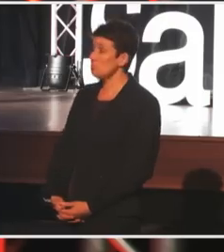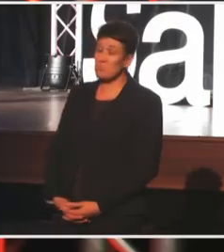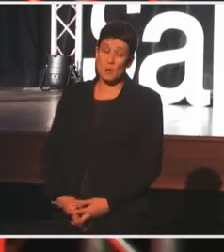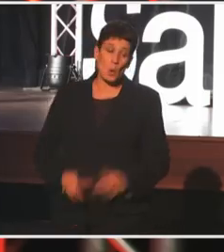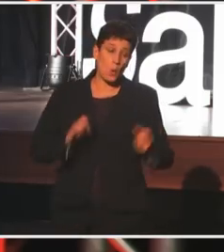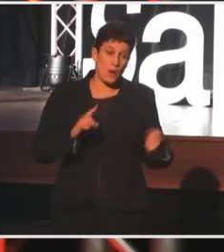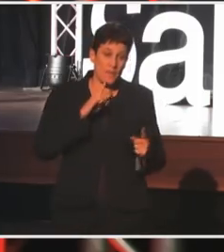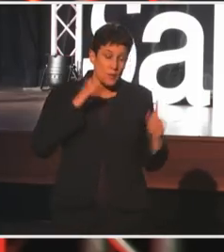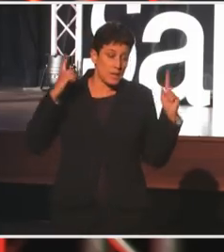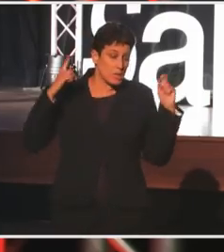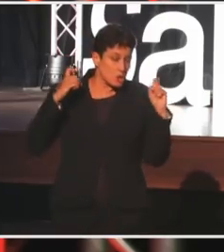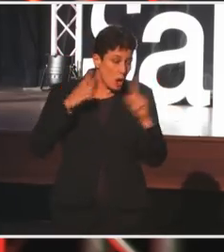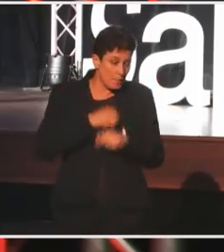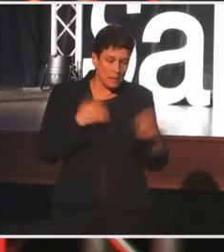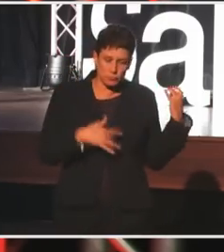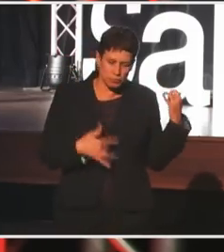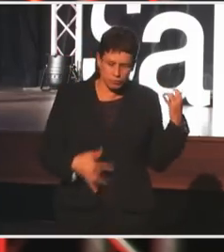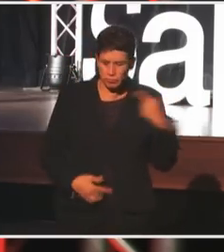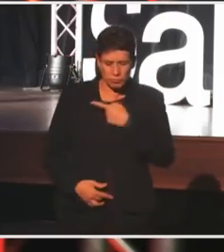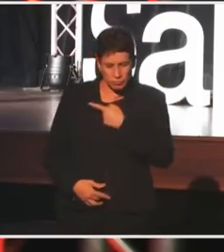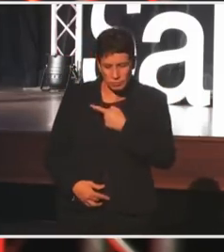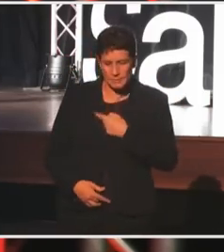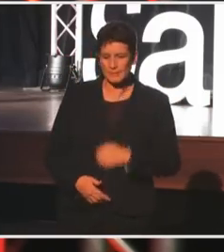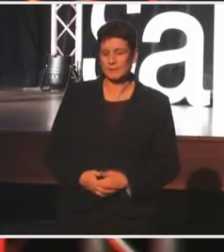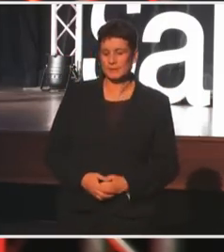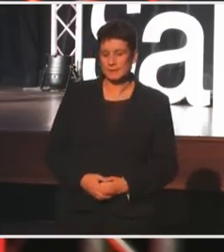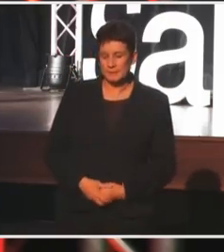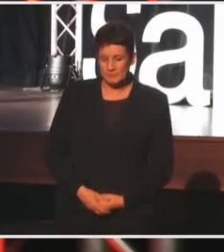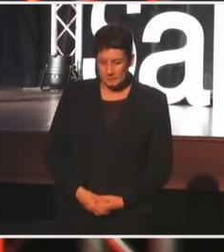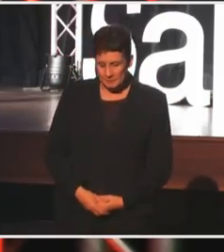a complex pattern.